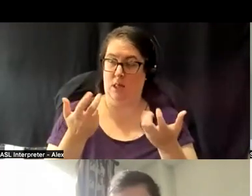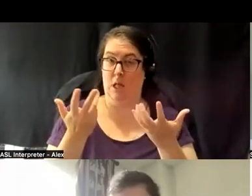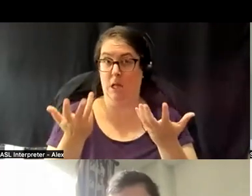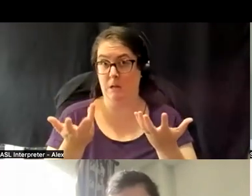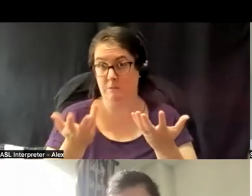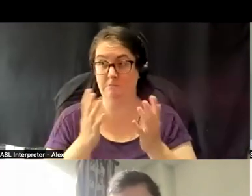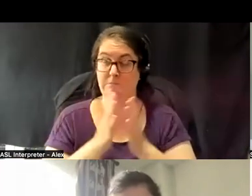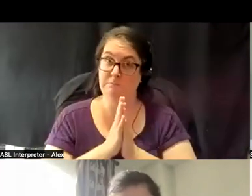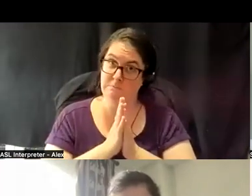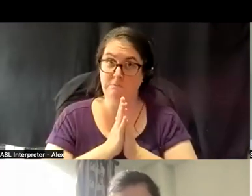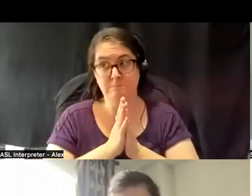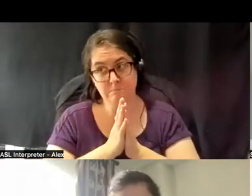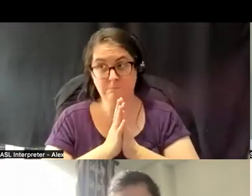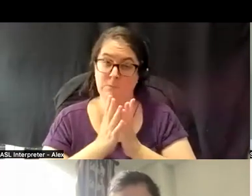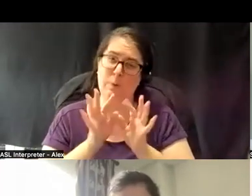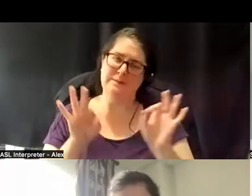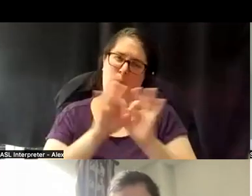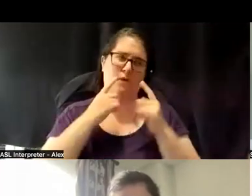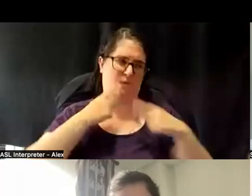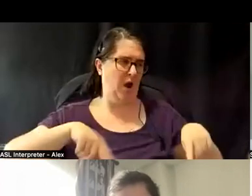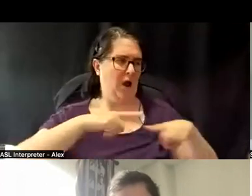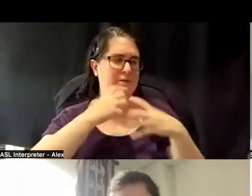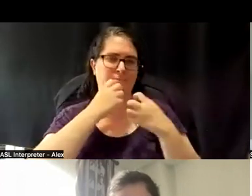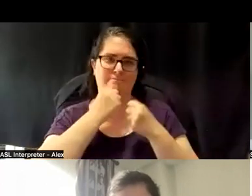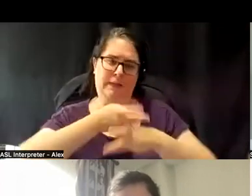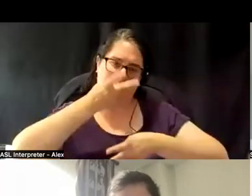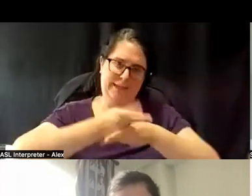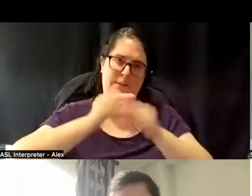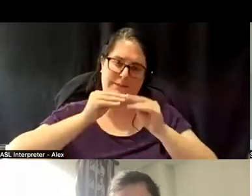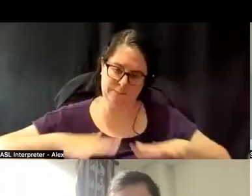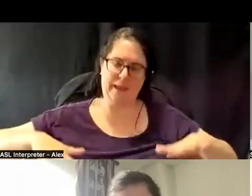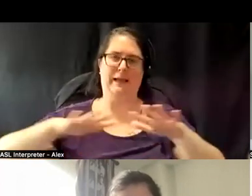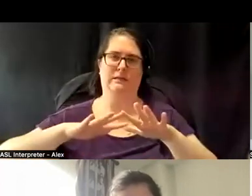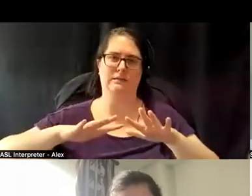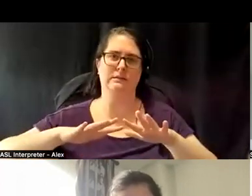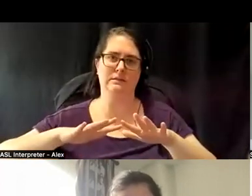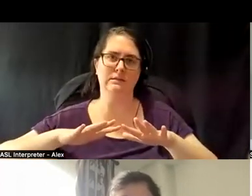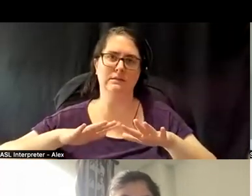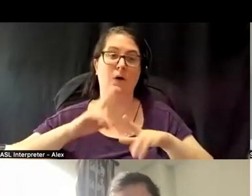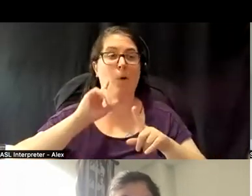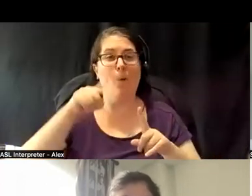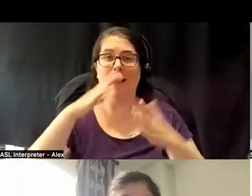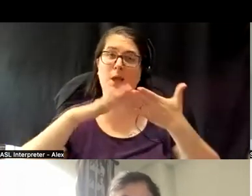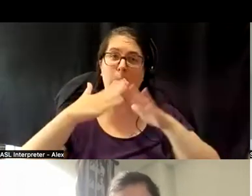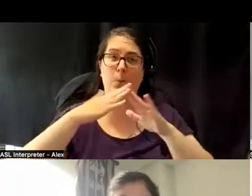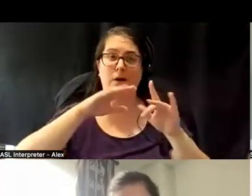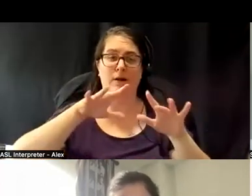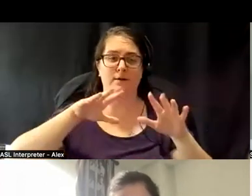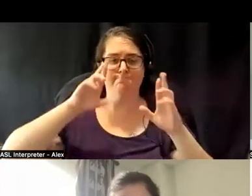I think it's really important for us to secure spaces where not just community can own,